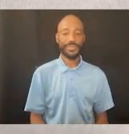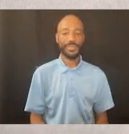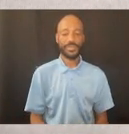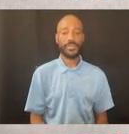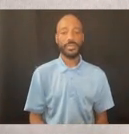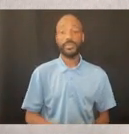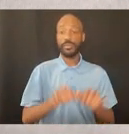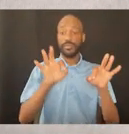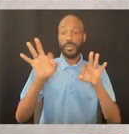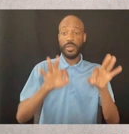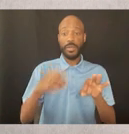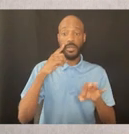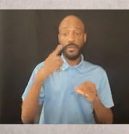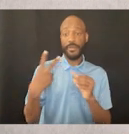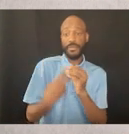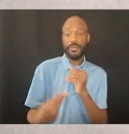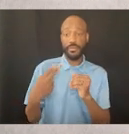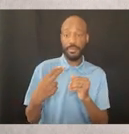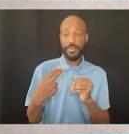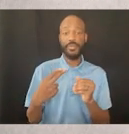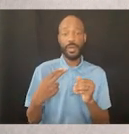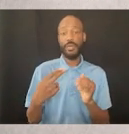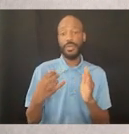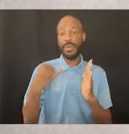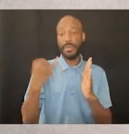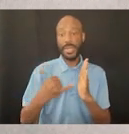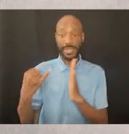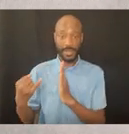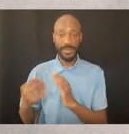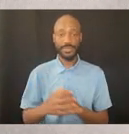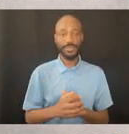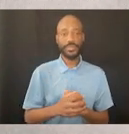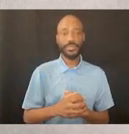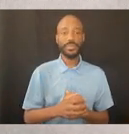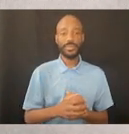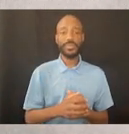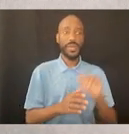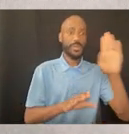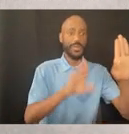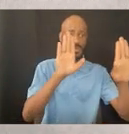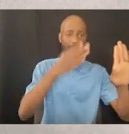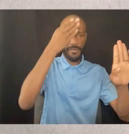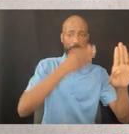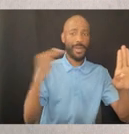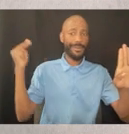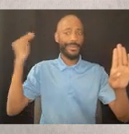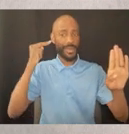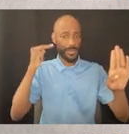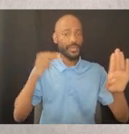The description of both pieces: they're front and side views of two black rubber full